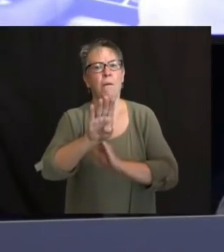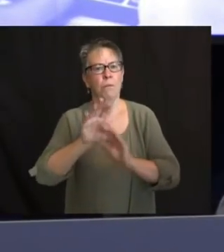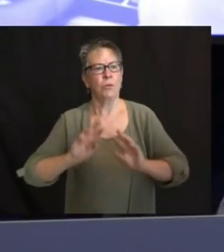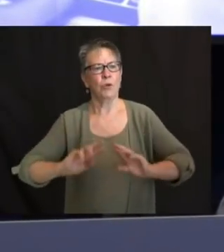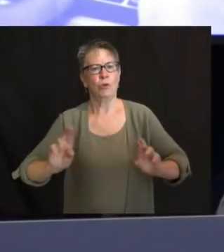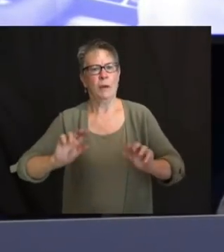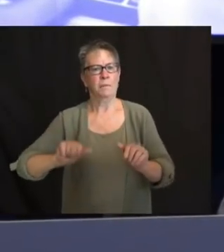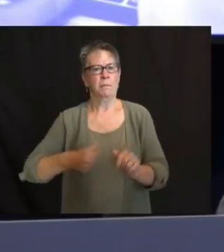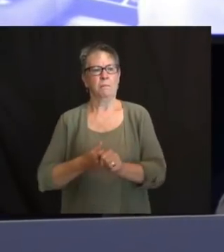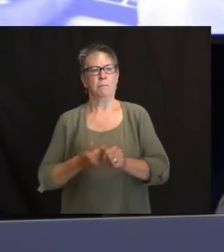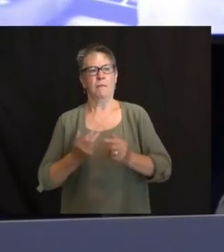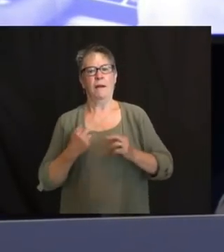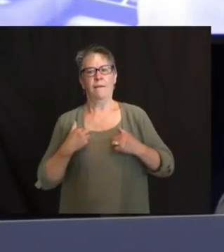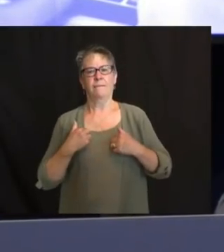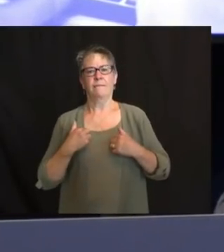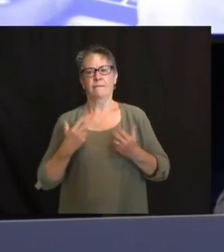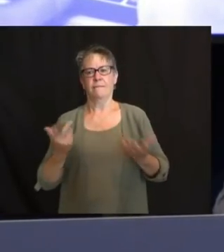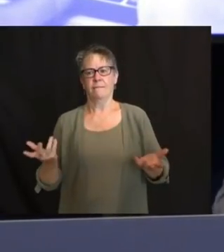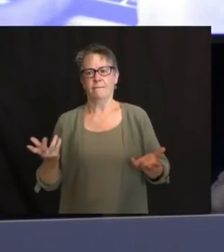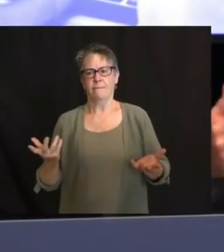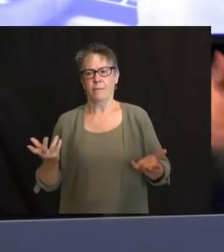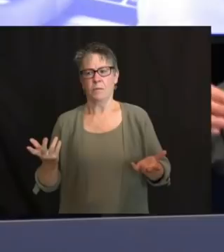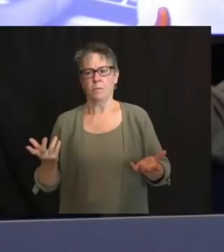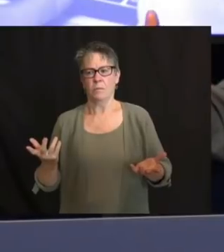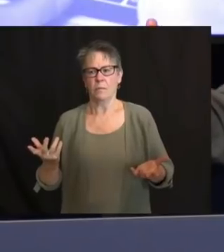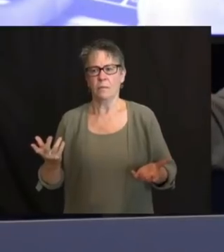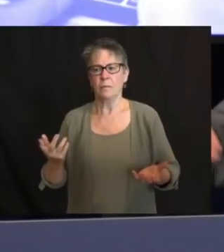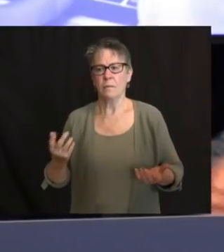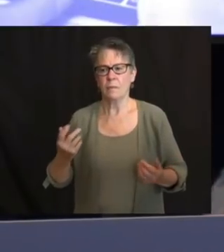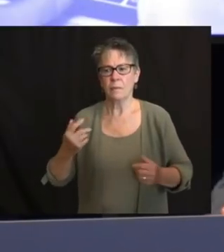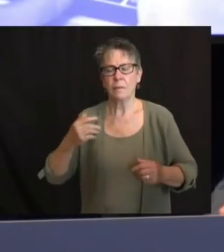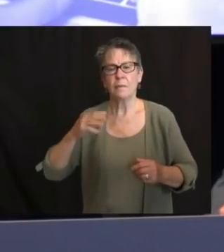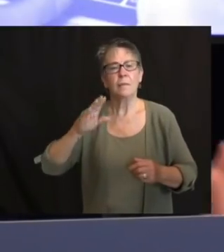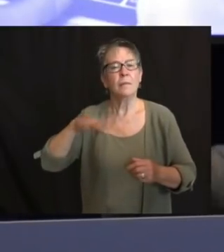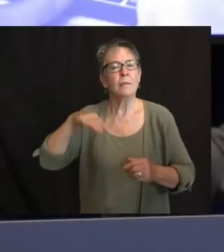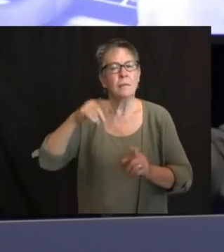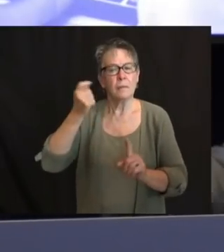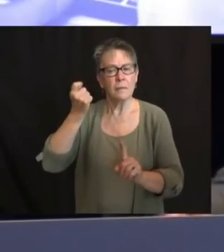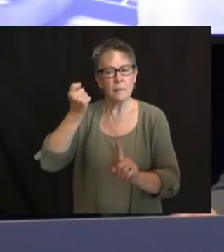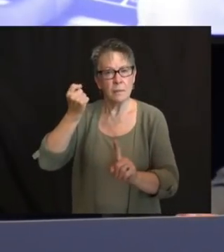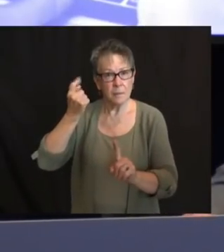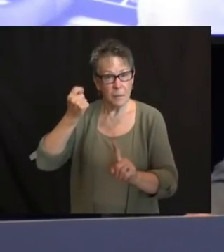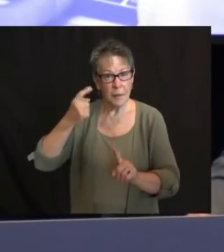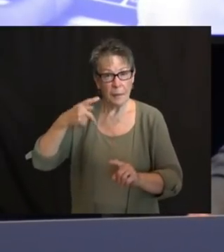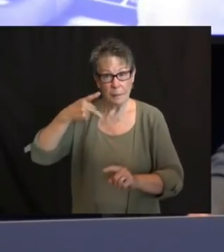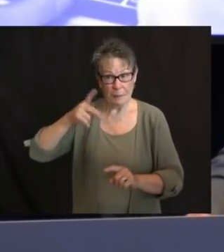that comes in is still being distributed, but we have to plan, and the